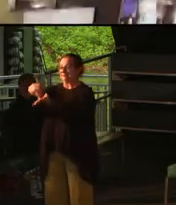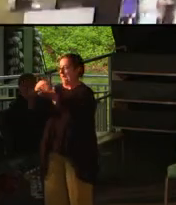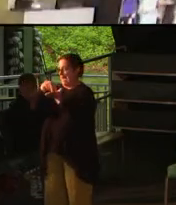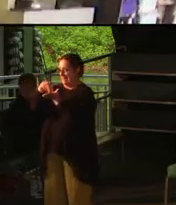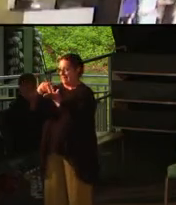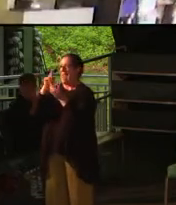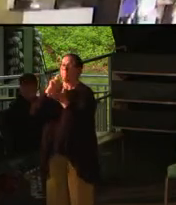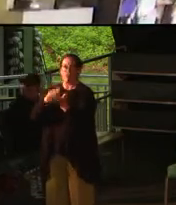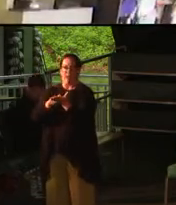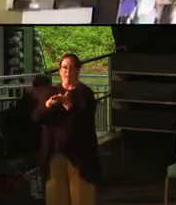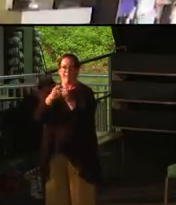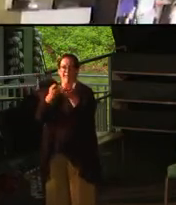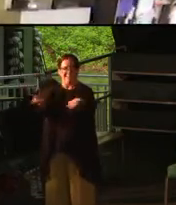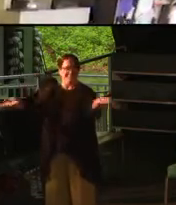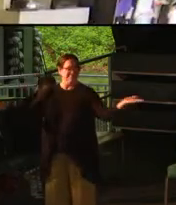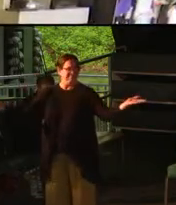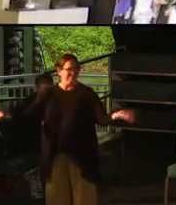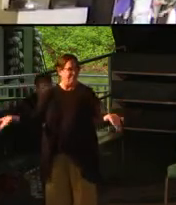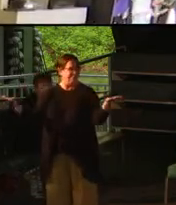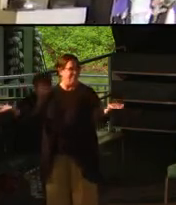recognized.